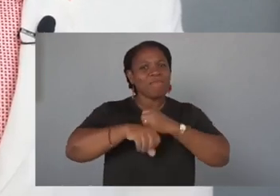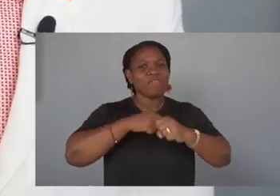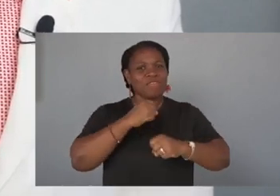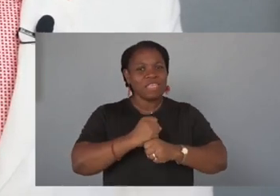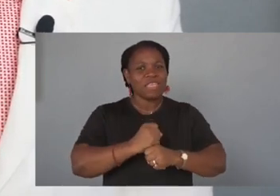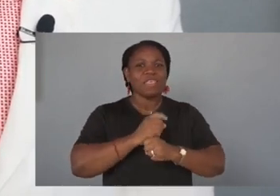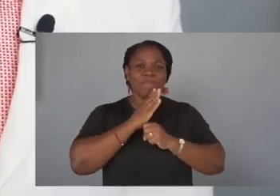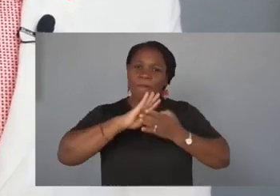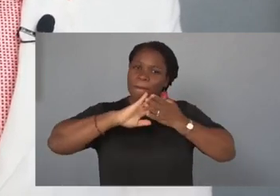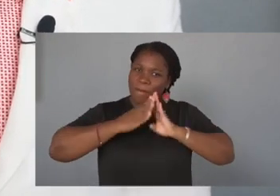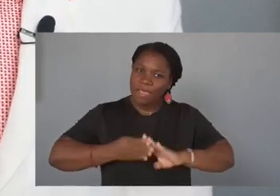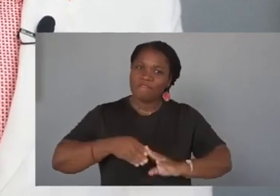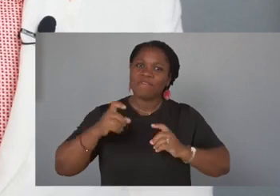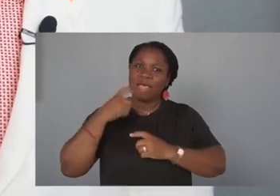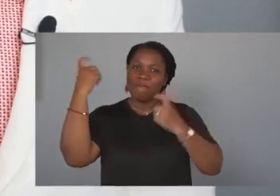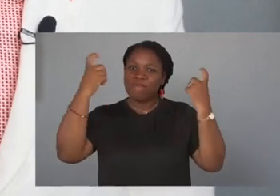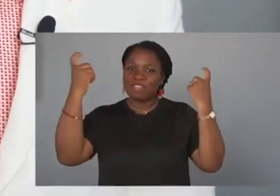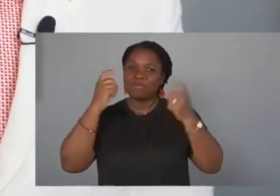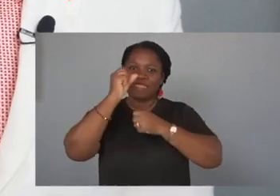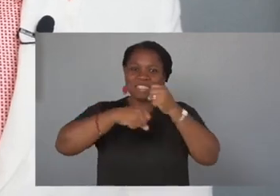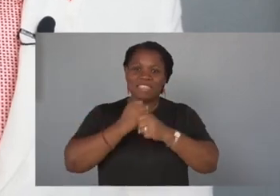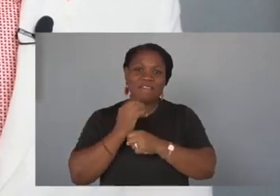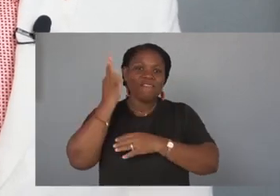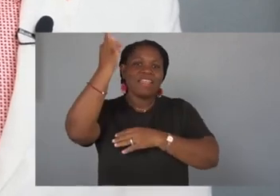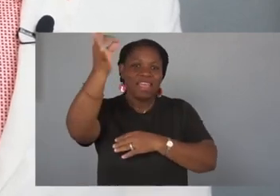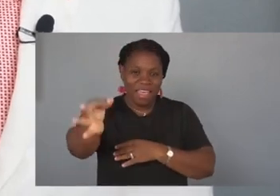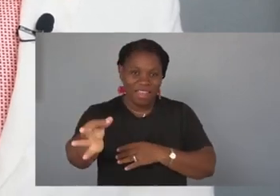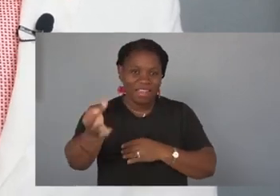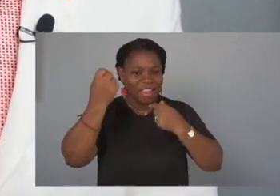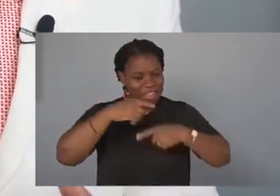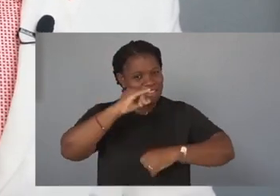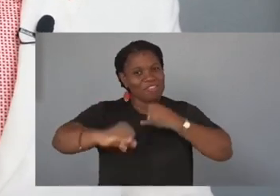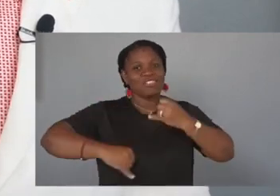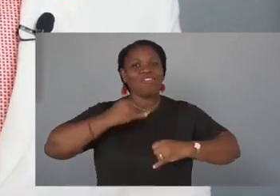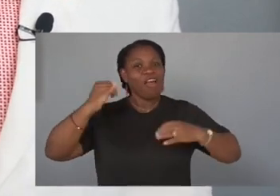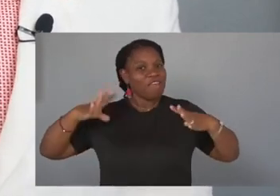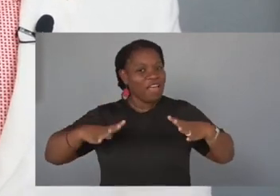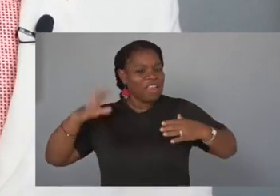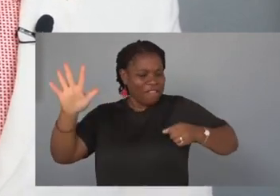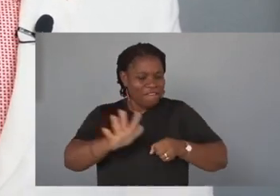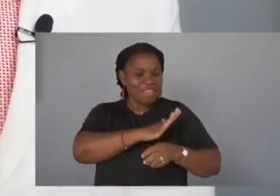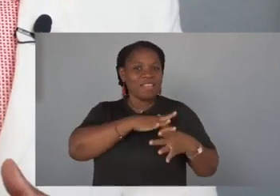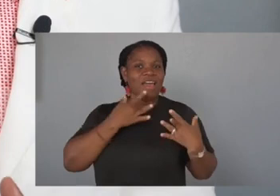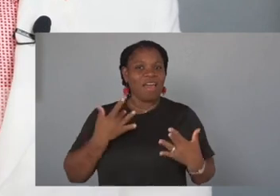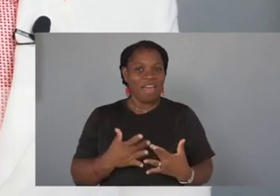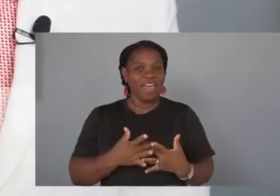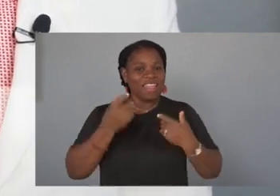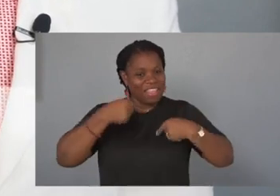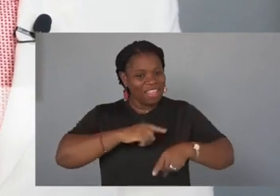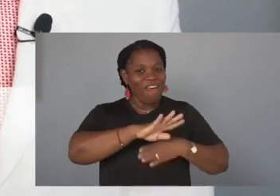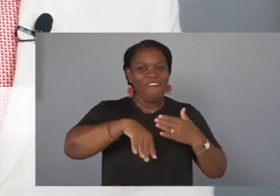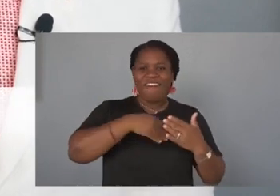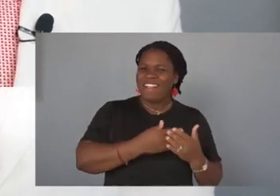of inspiration for a peaceful and prosperous year ahead. May the joy of the holidays fill your hearts